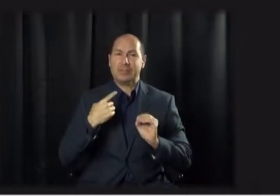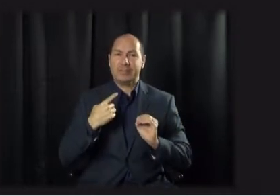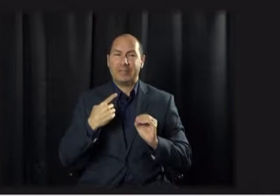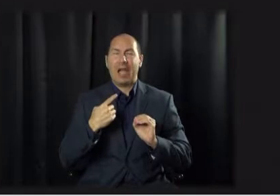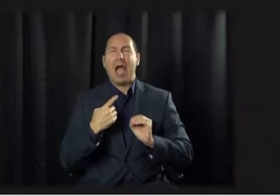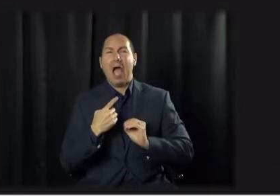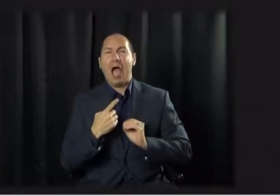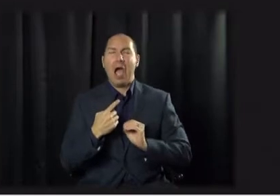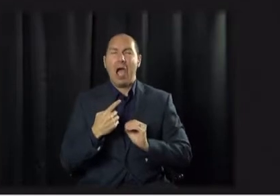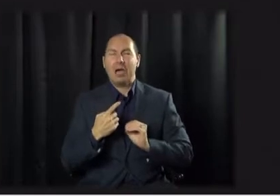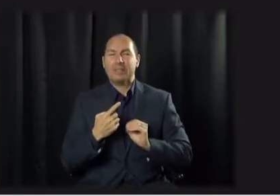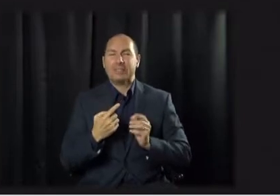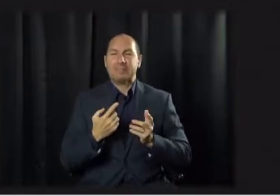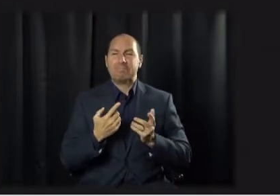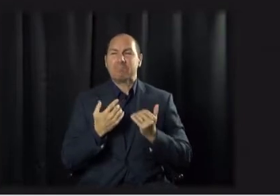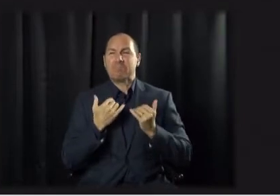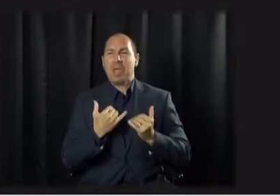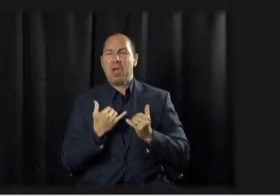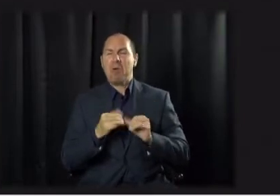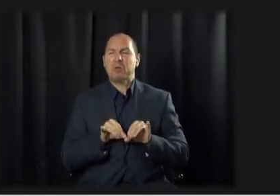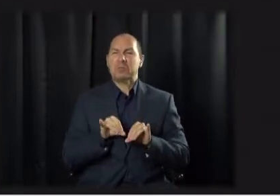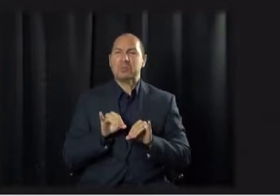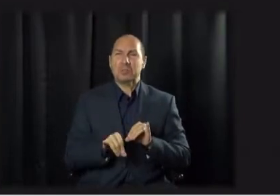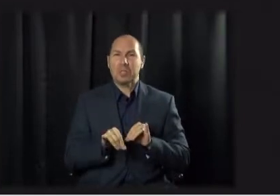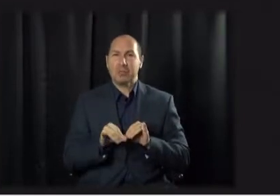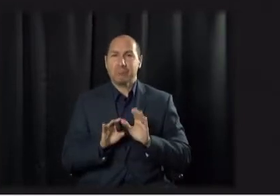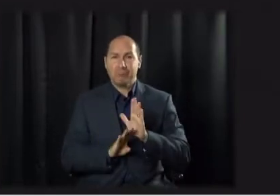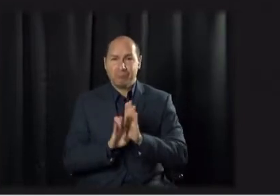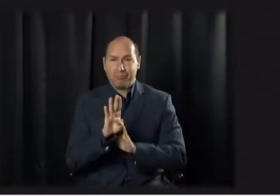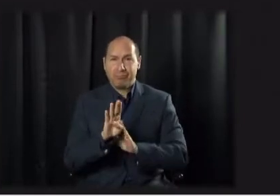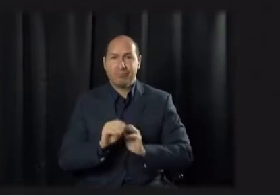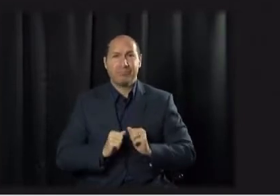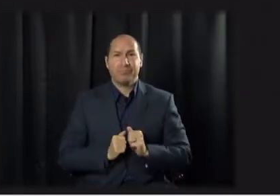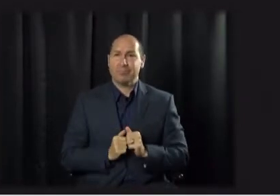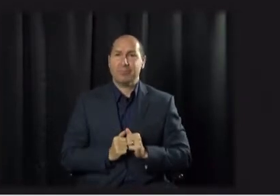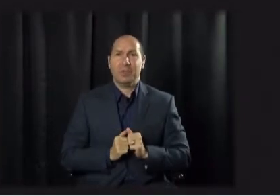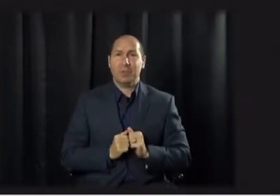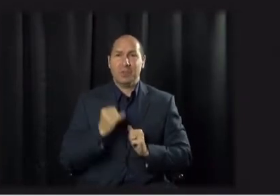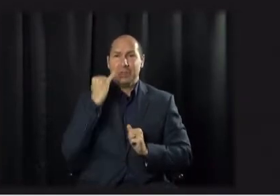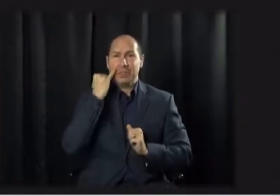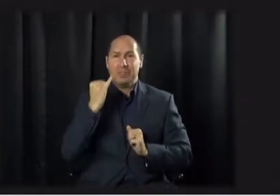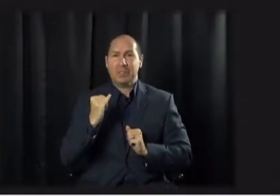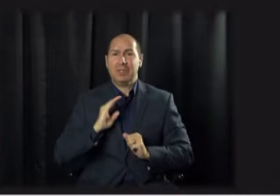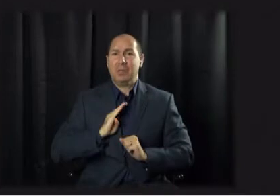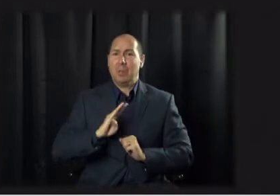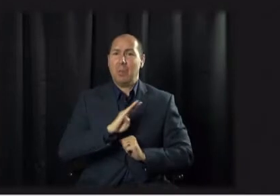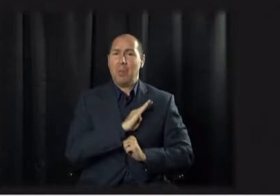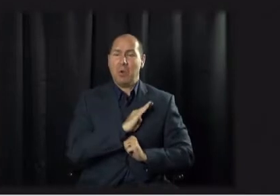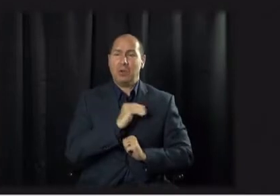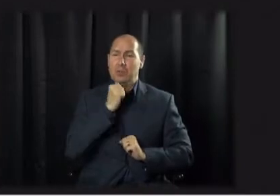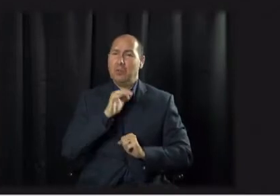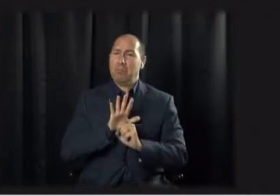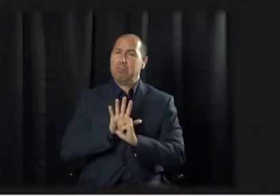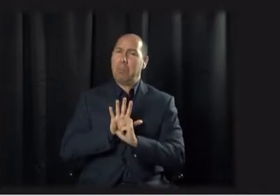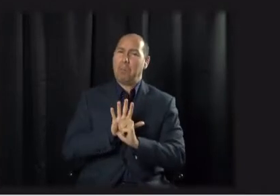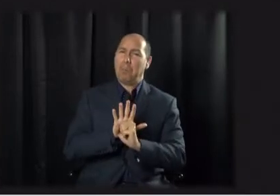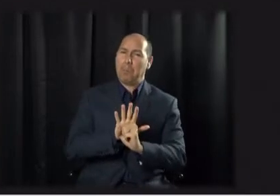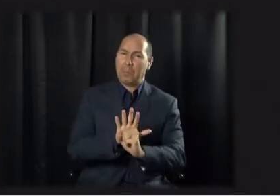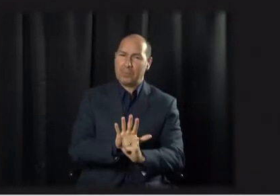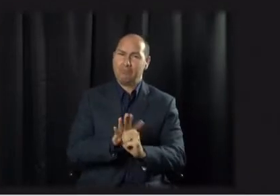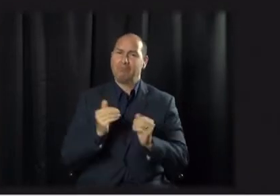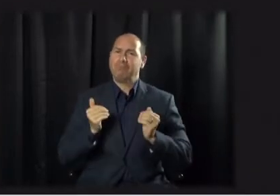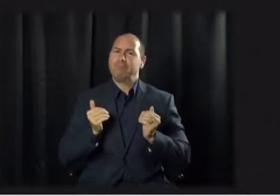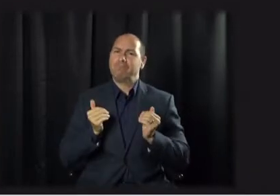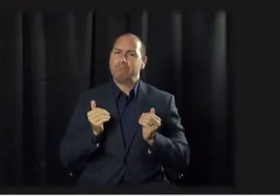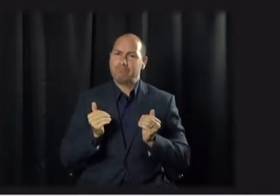these important steps will take place if the board does not push forcefully on this. So I just want to be